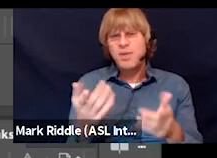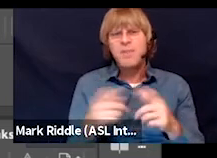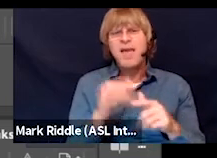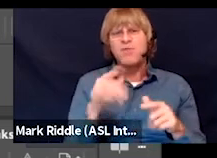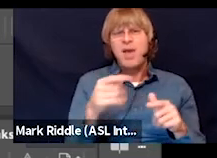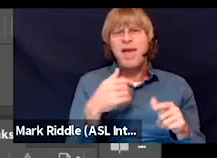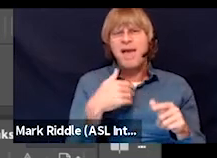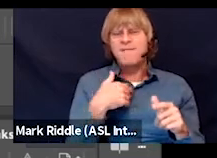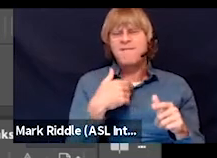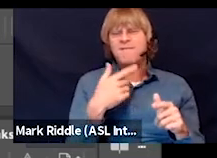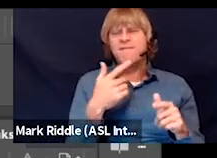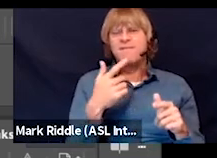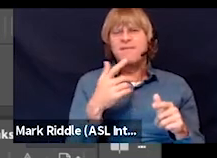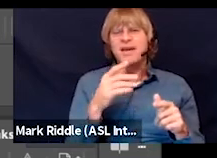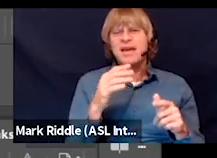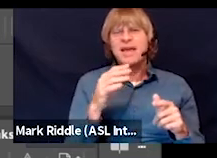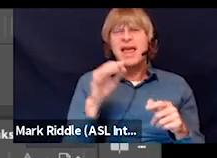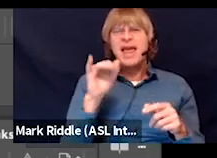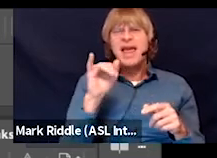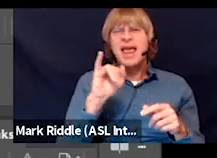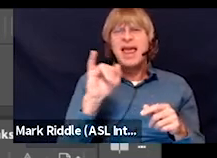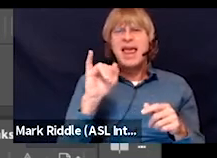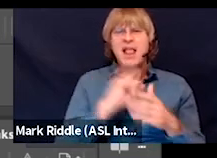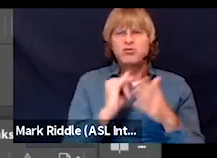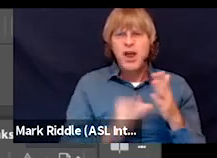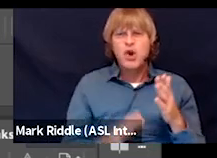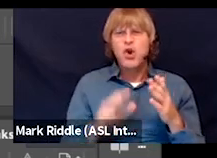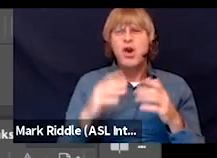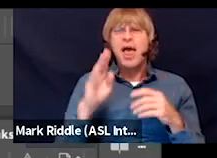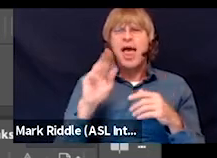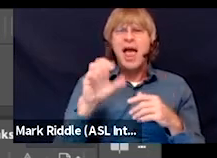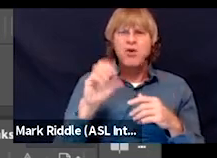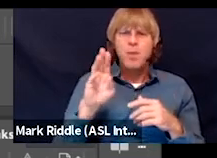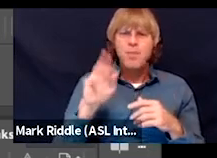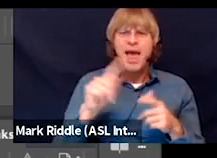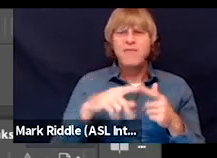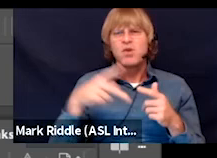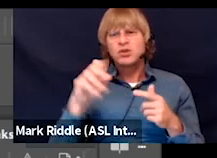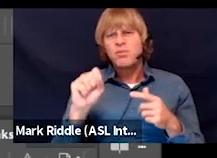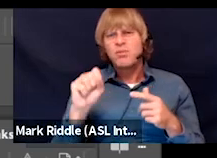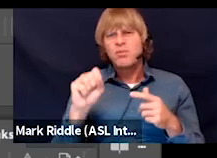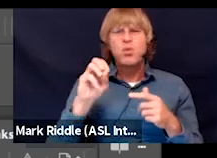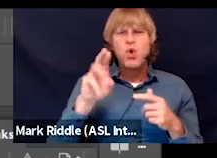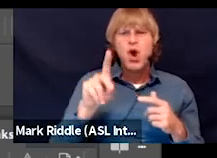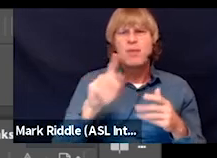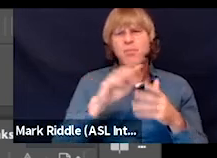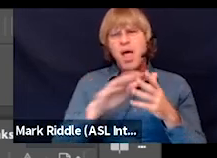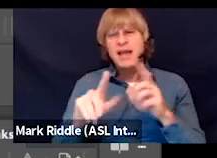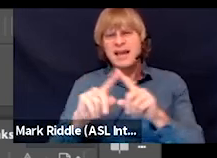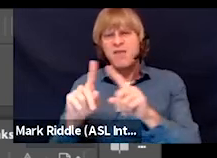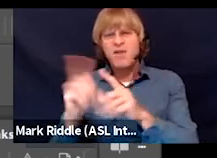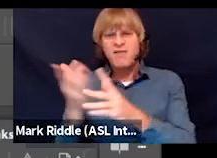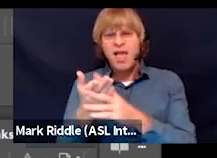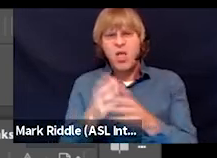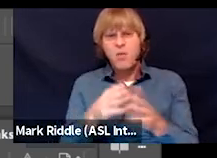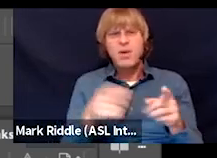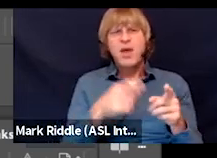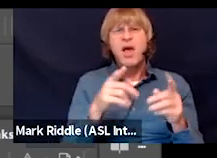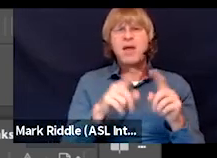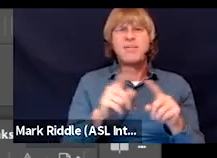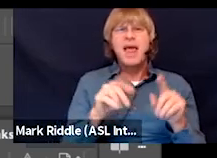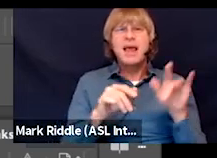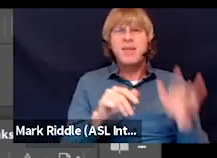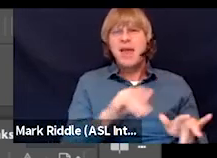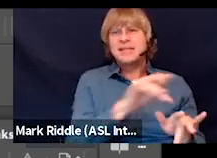you have Illustrator and Photoshop and Acrobat and Word and a million files open, programs open,